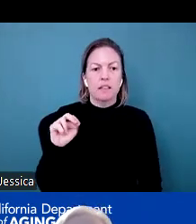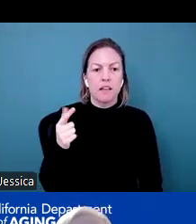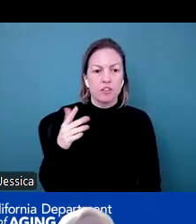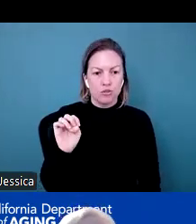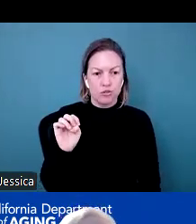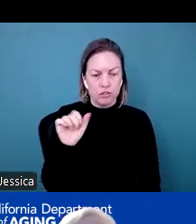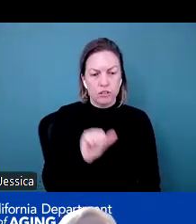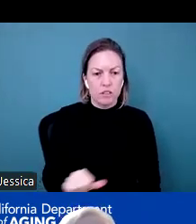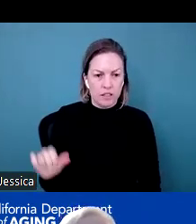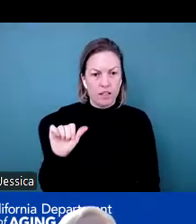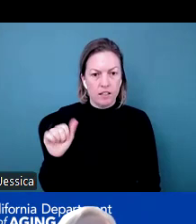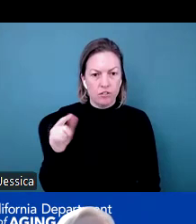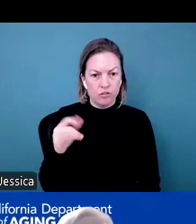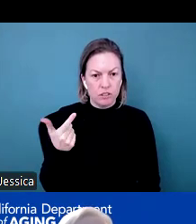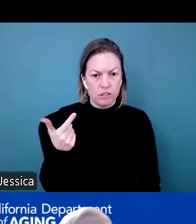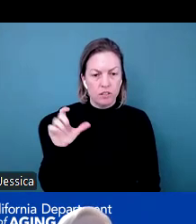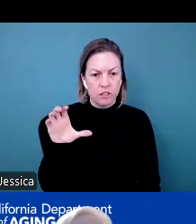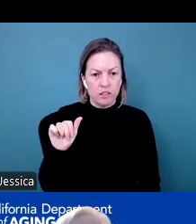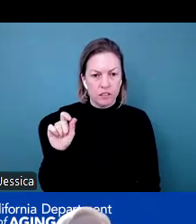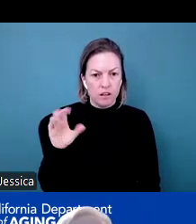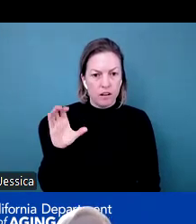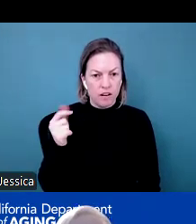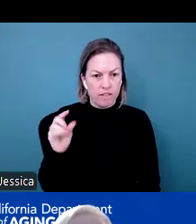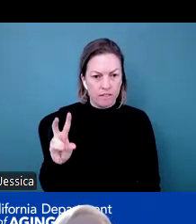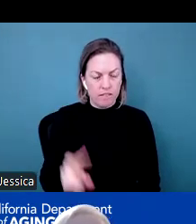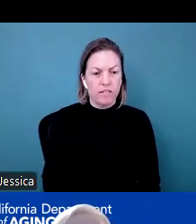engage, ENGAGE,